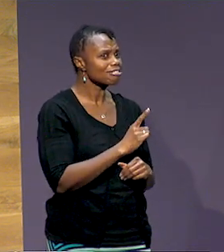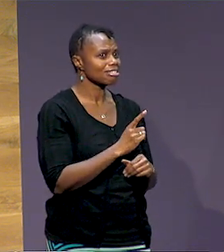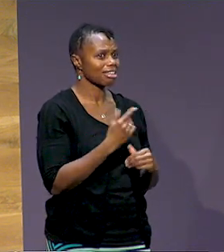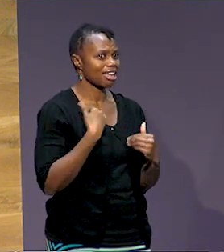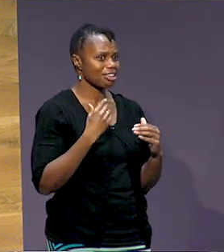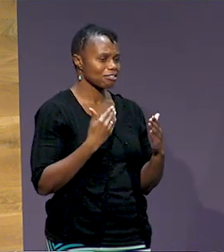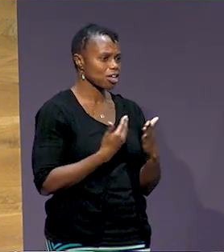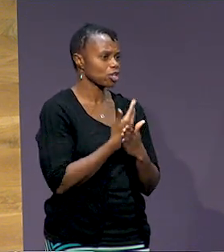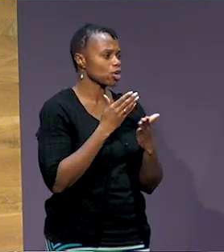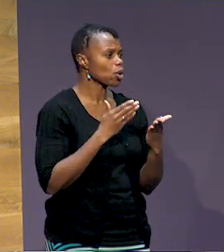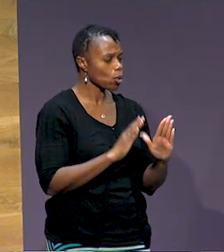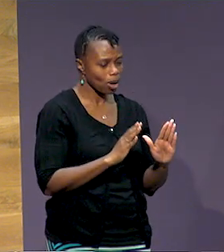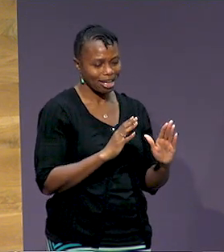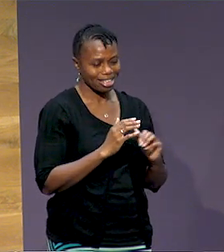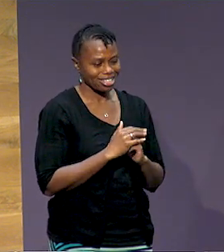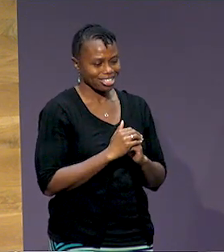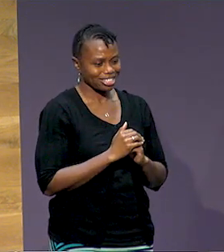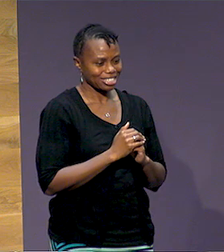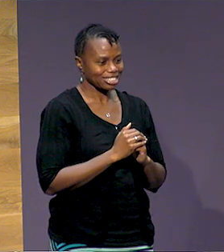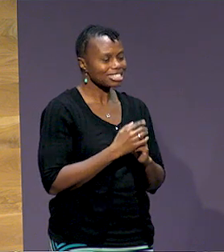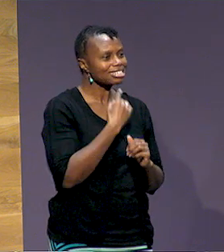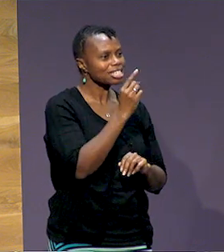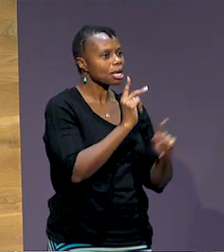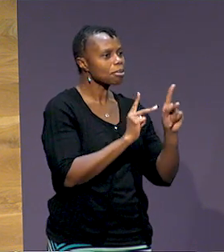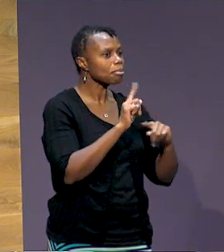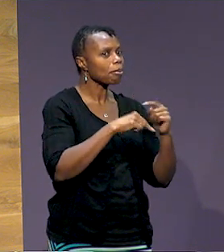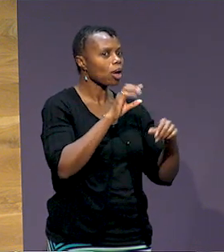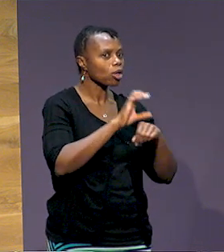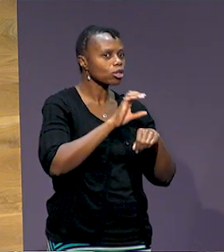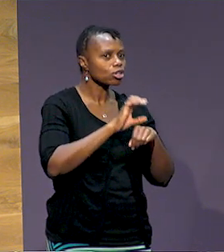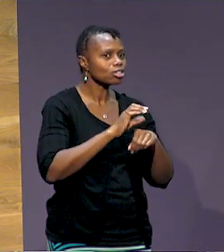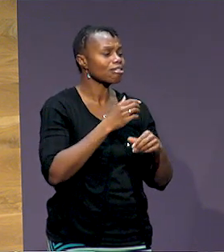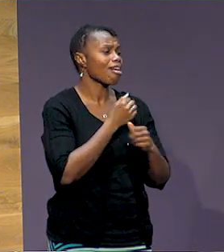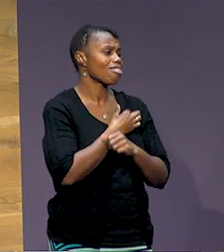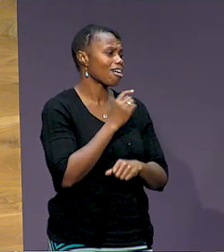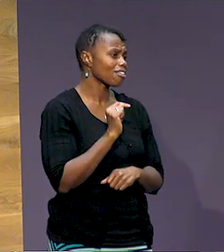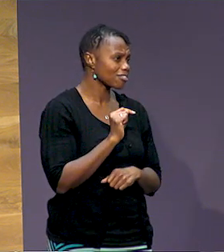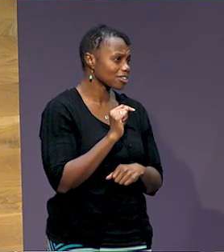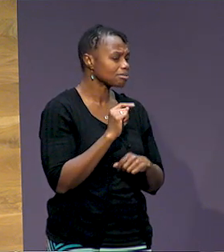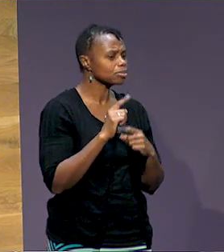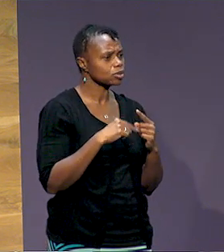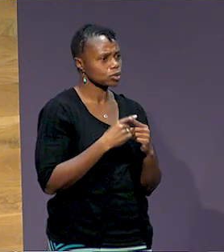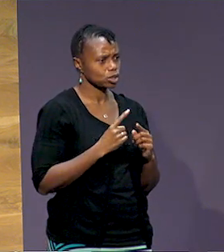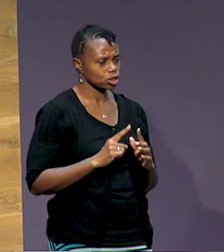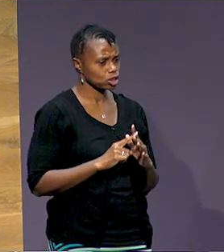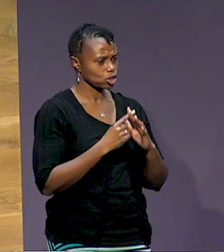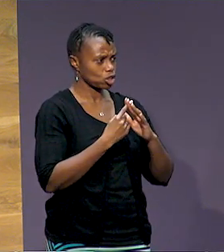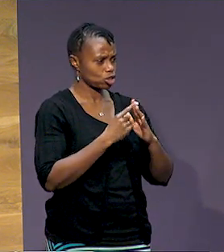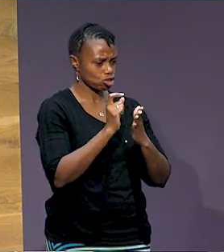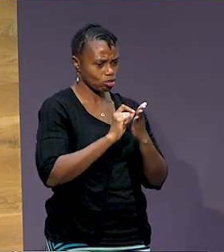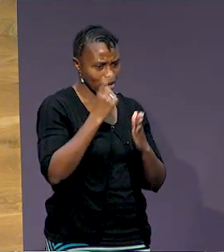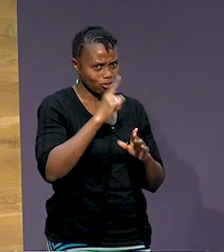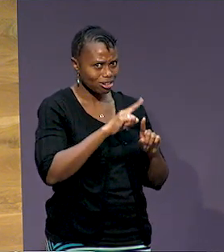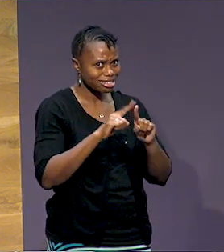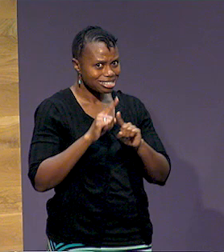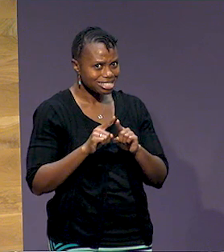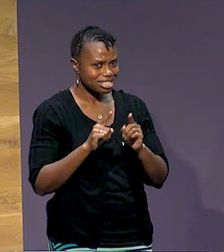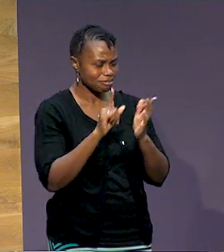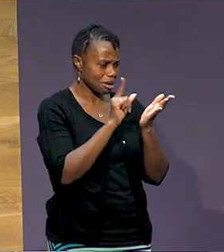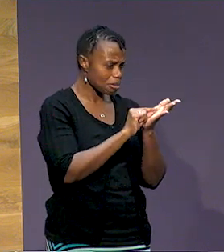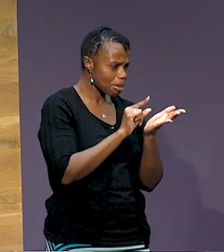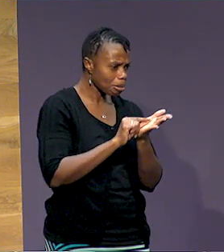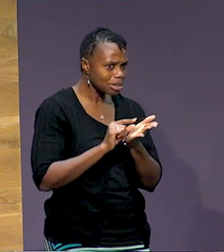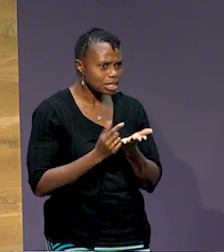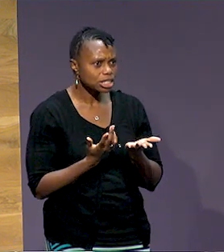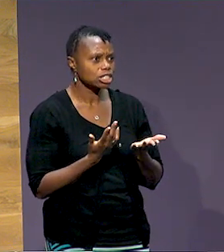of the church walls, and I loved that aspect of it. And when I started writing for different publications when I